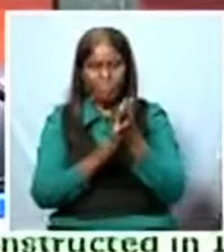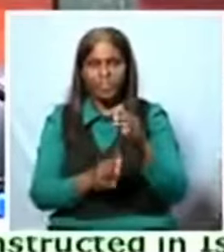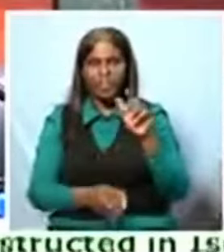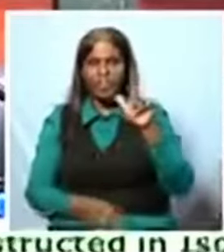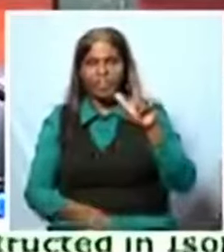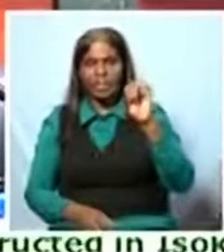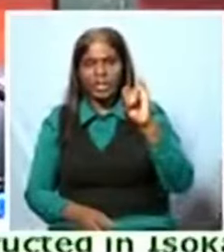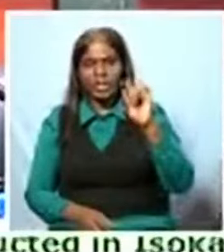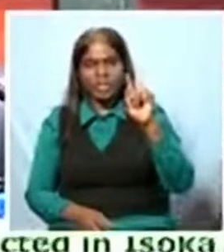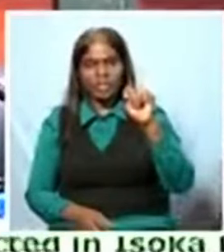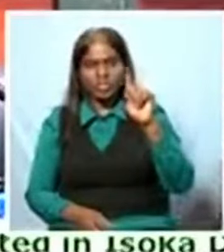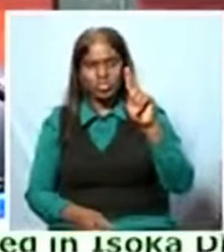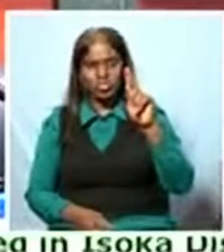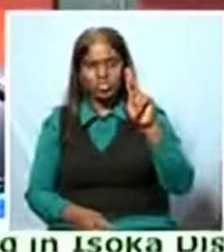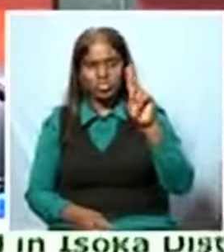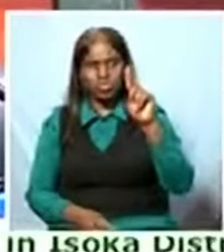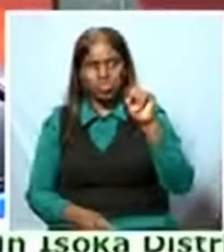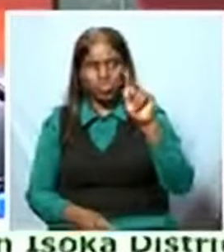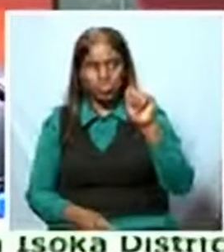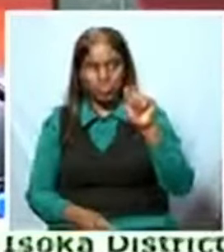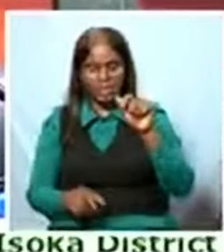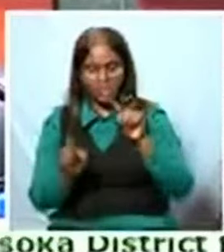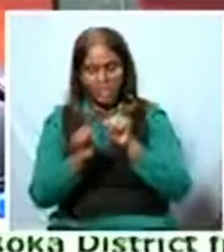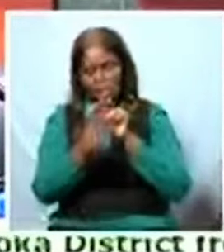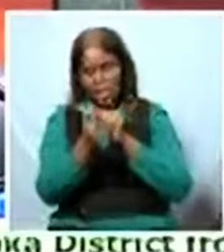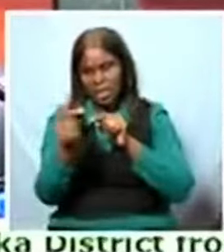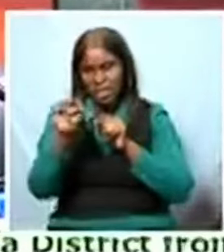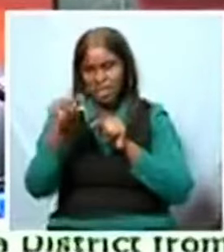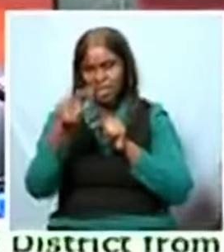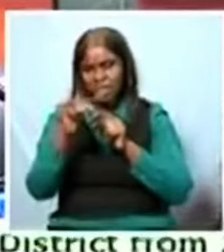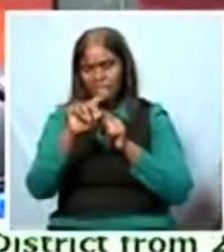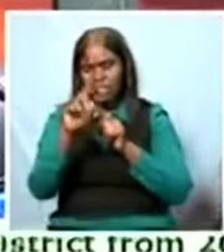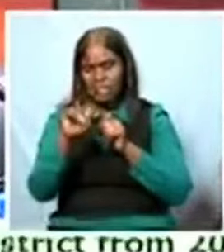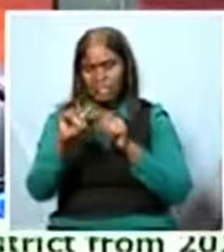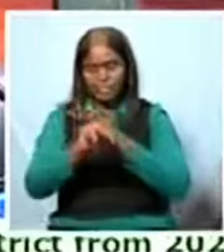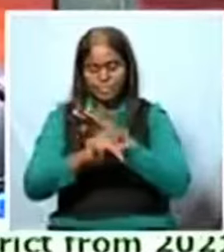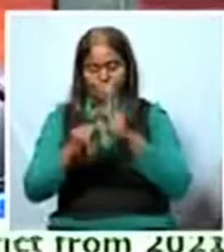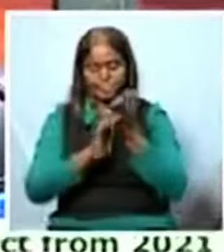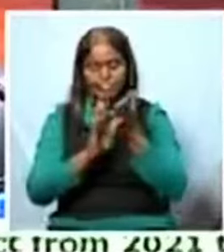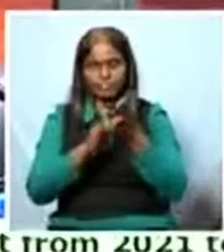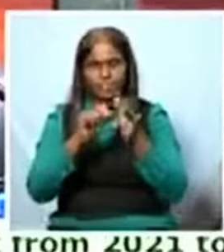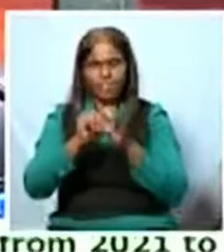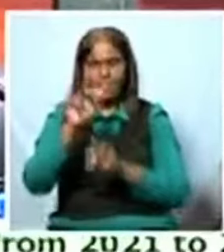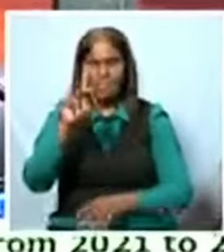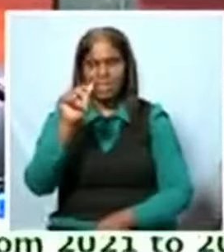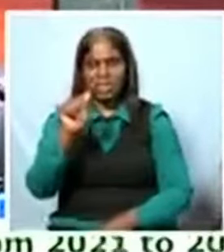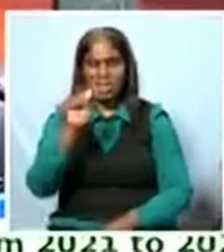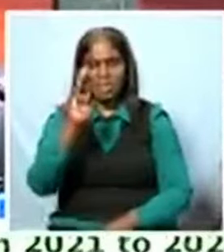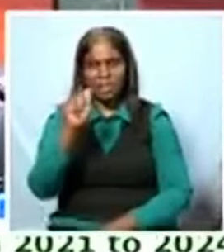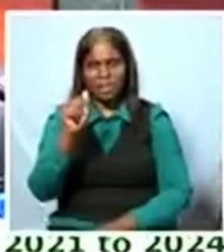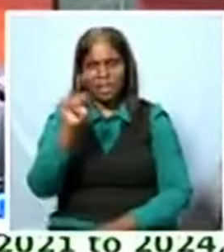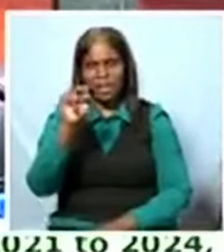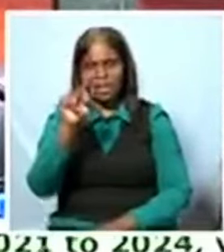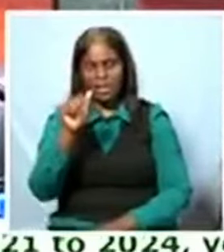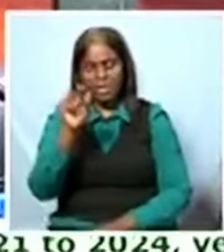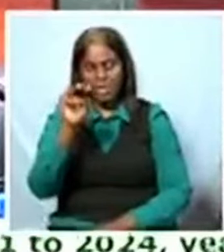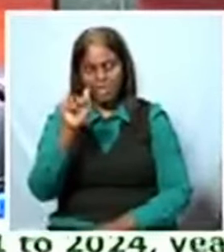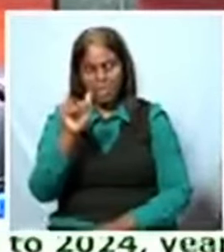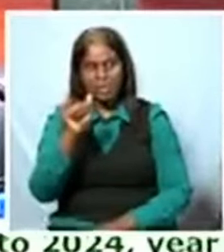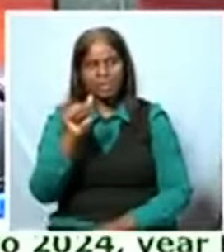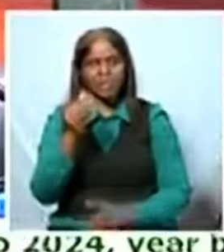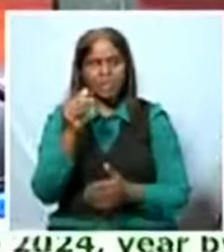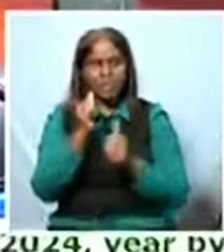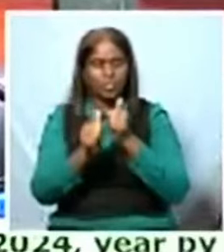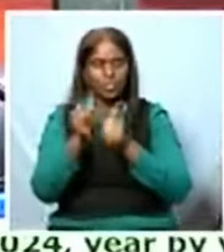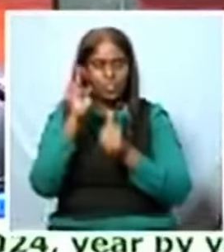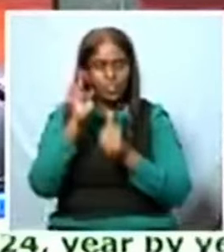Itukuta Ward and Ngozi Primary School in Kavandama Ward, respectively, which